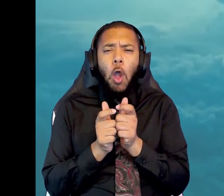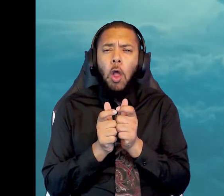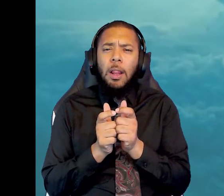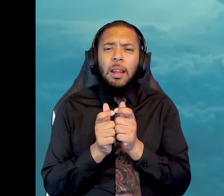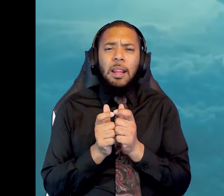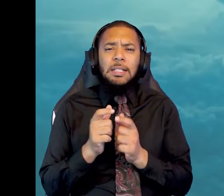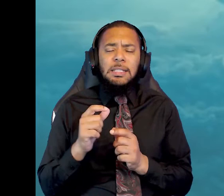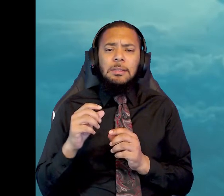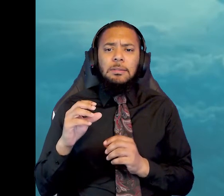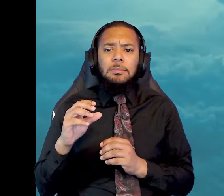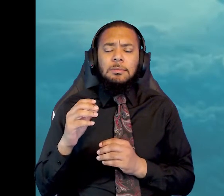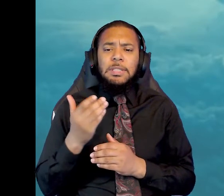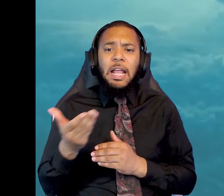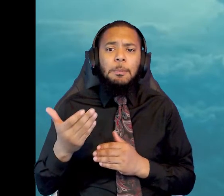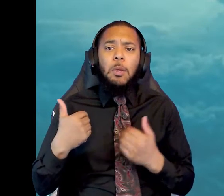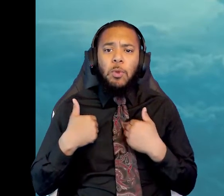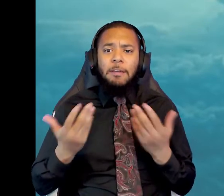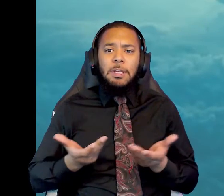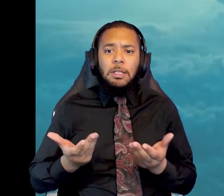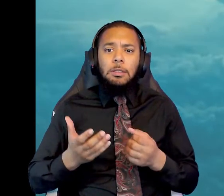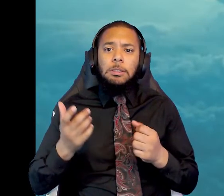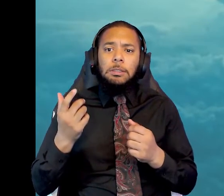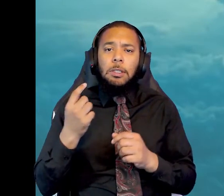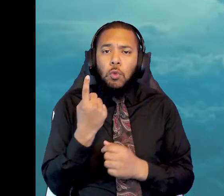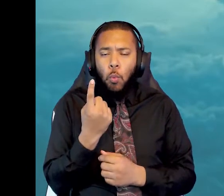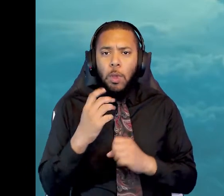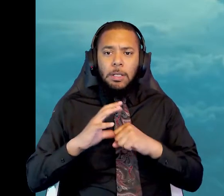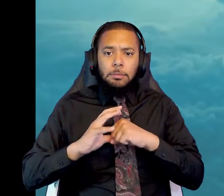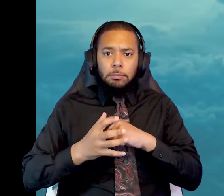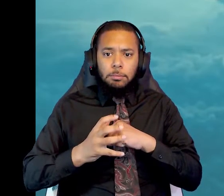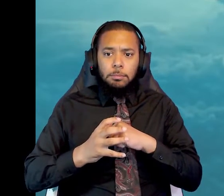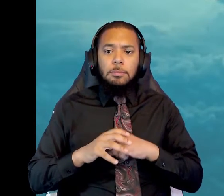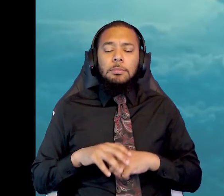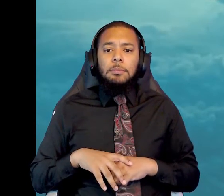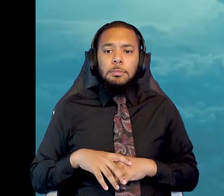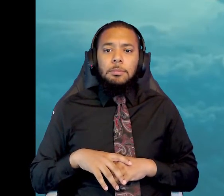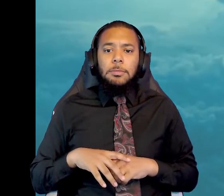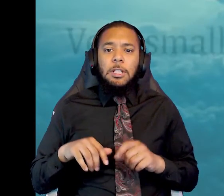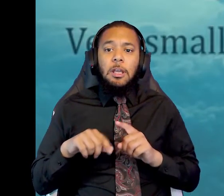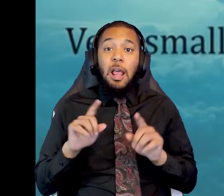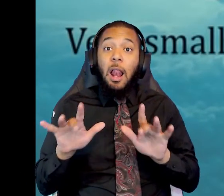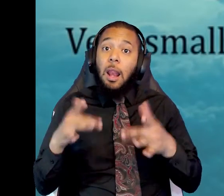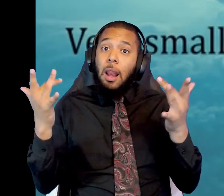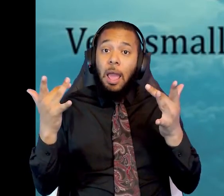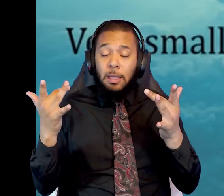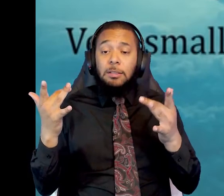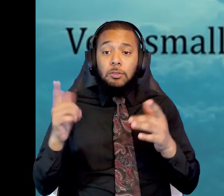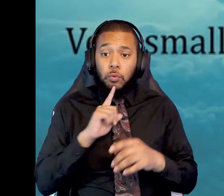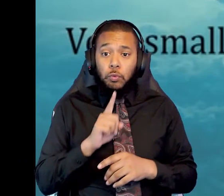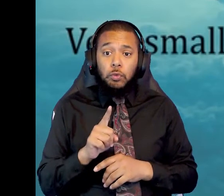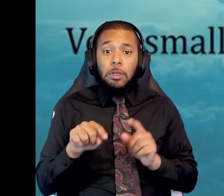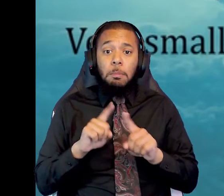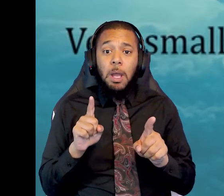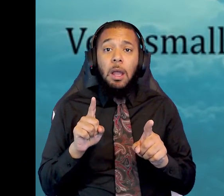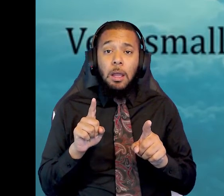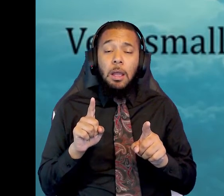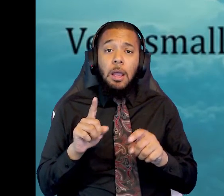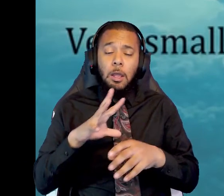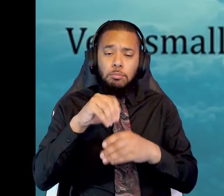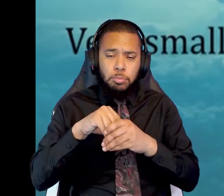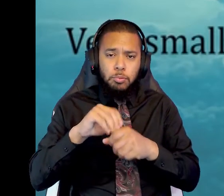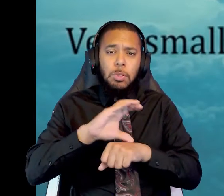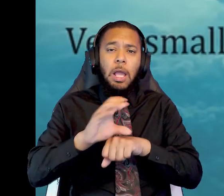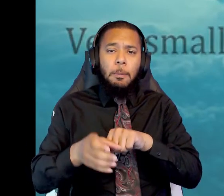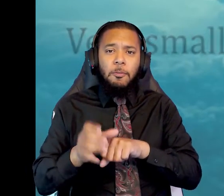single atom element. It's the lightest element, but hydrogen does make up a very tiny percentage of our atmosphere as